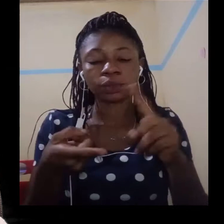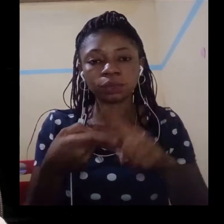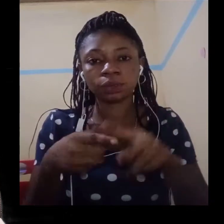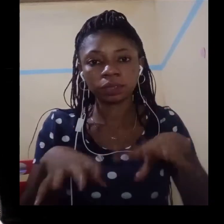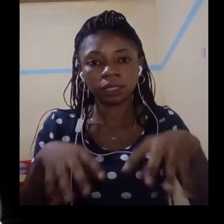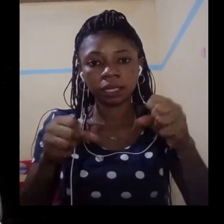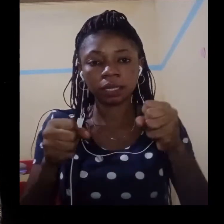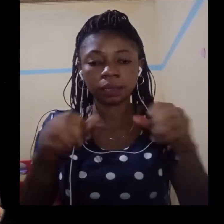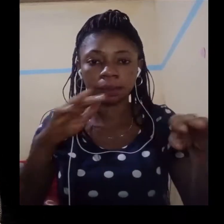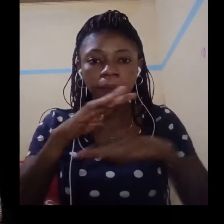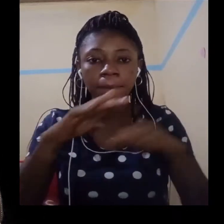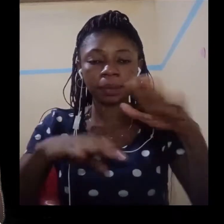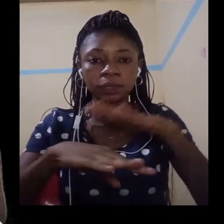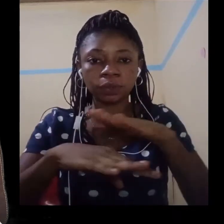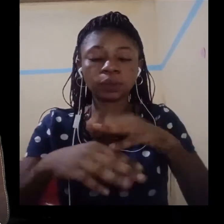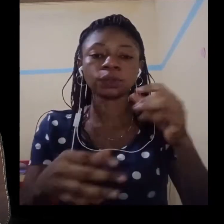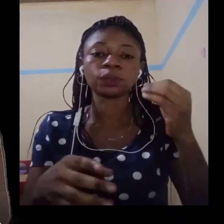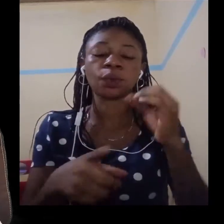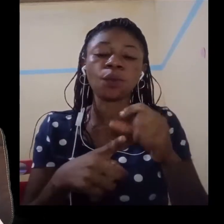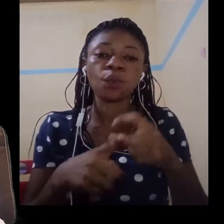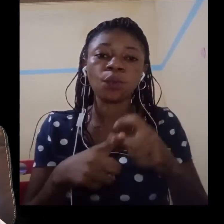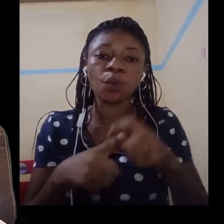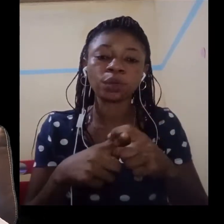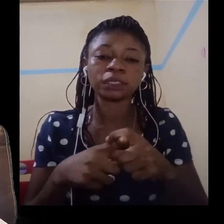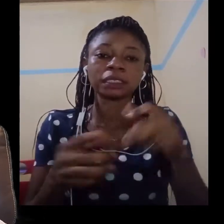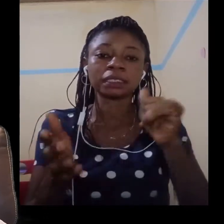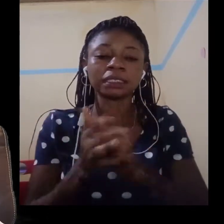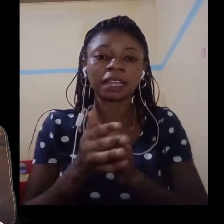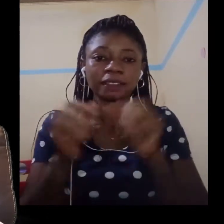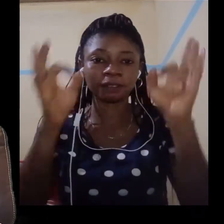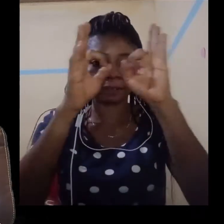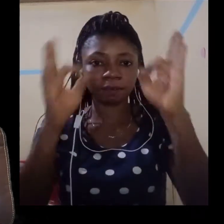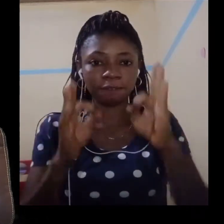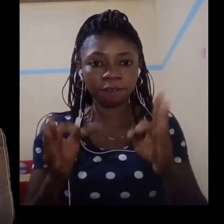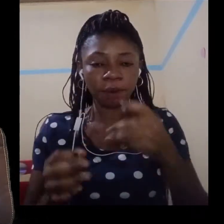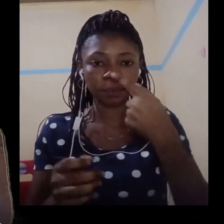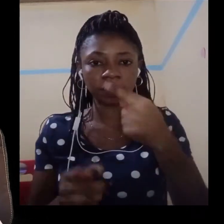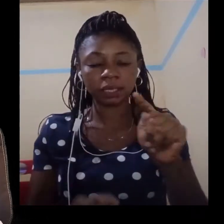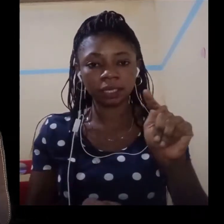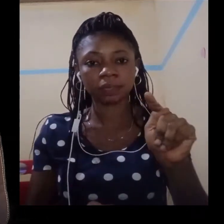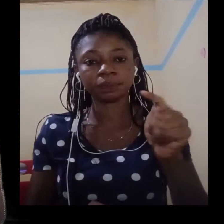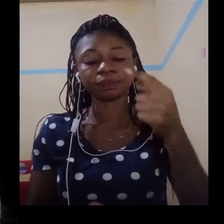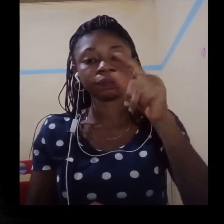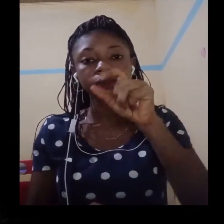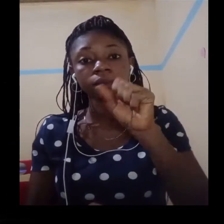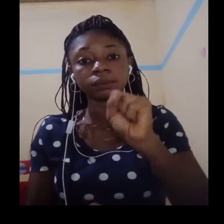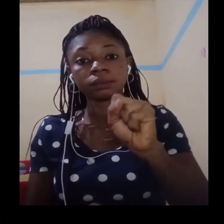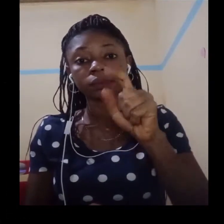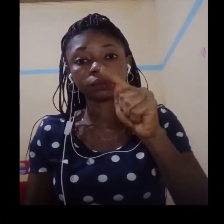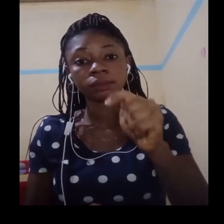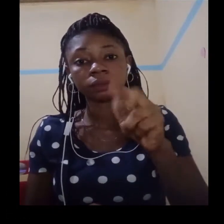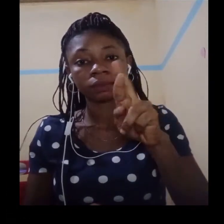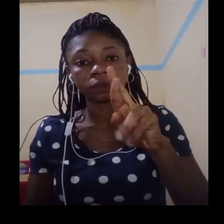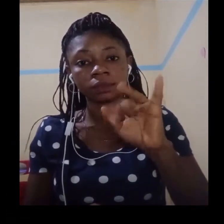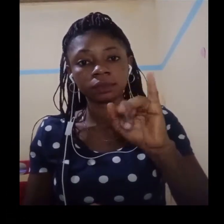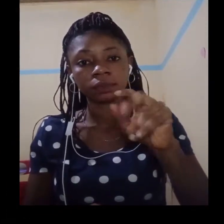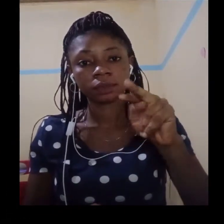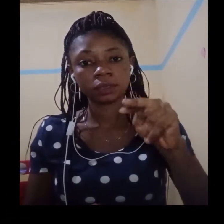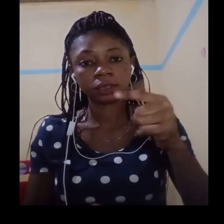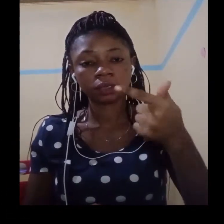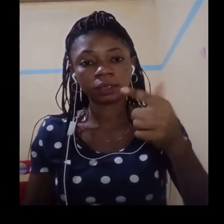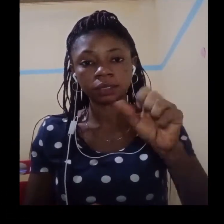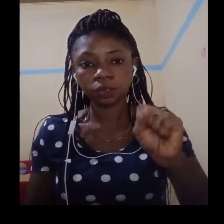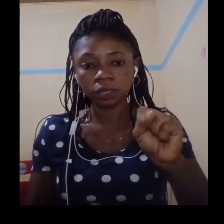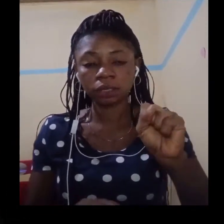are making a linguistic analysis of a language. And what stands out to us in this